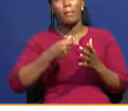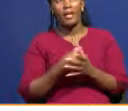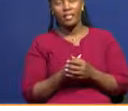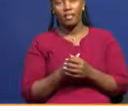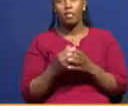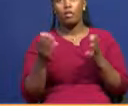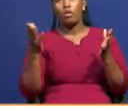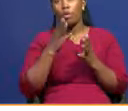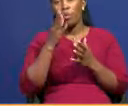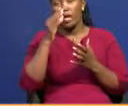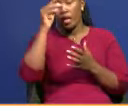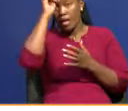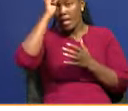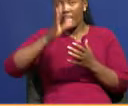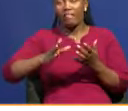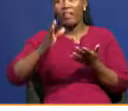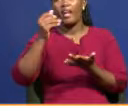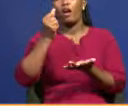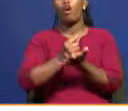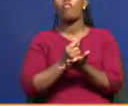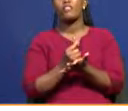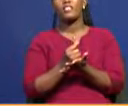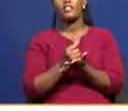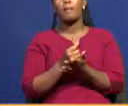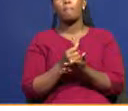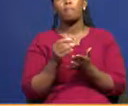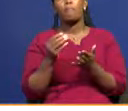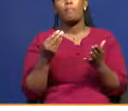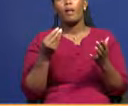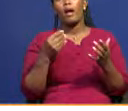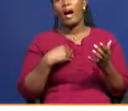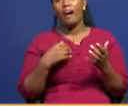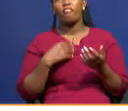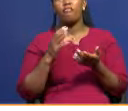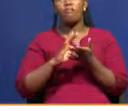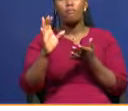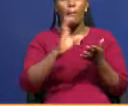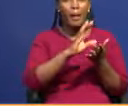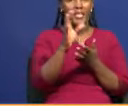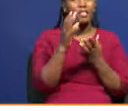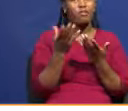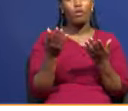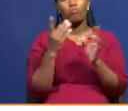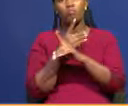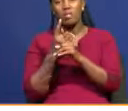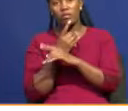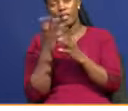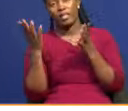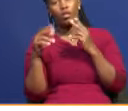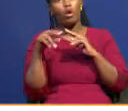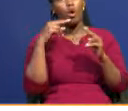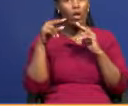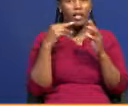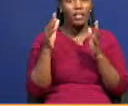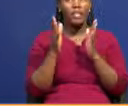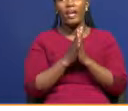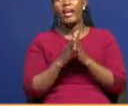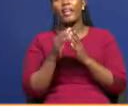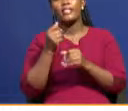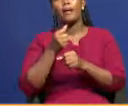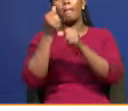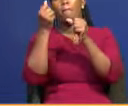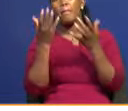a governor's office, for instance, budgets for medals, budgets for hospitality and so forth. But those medals are never